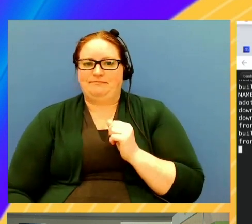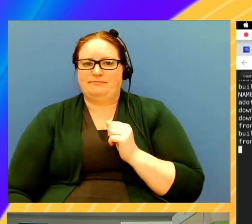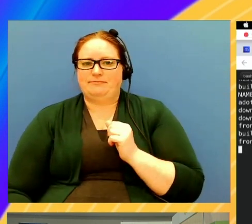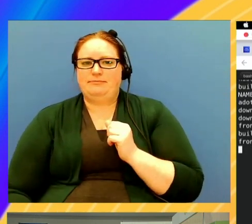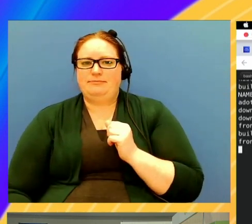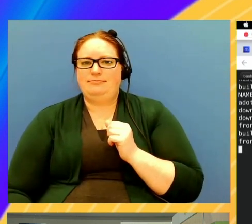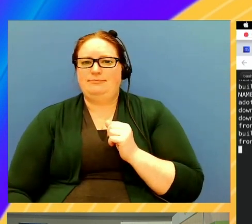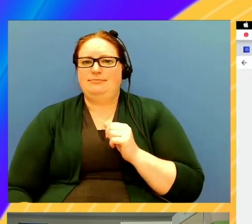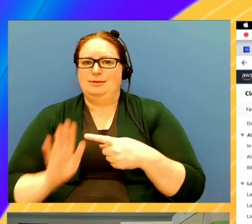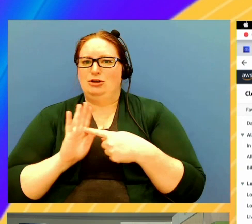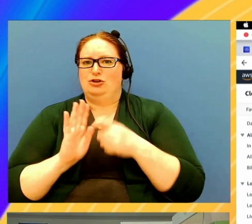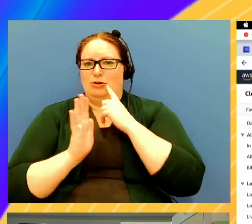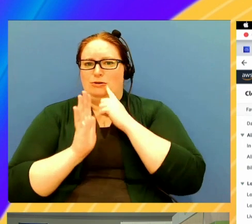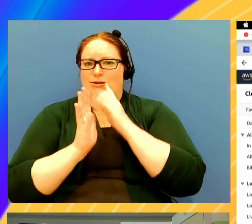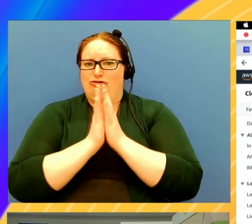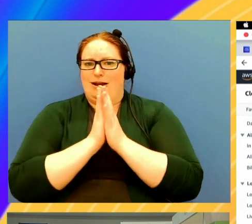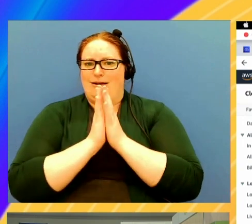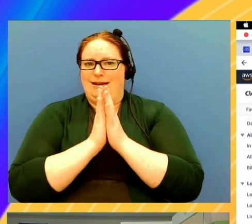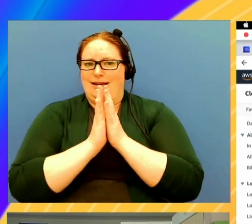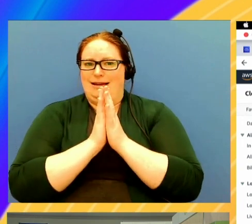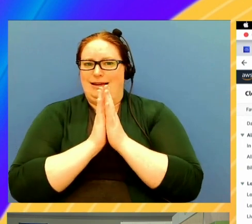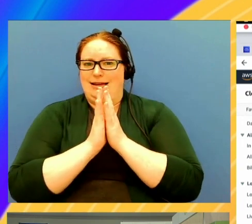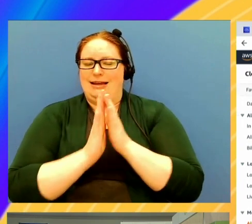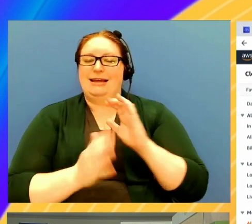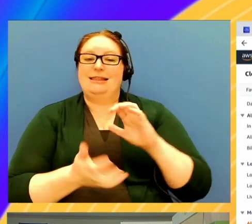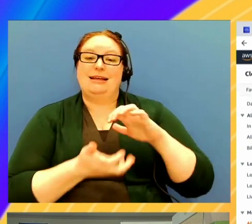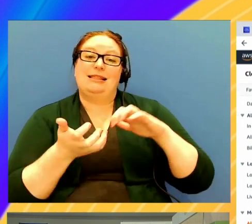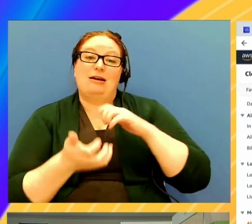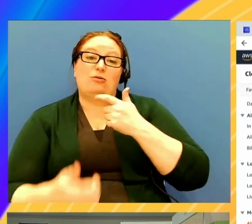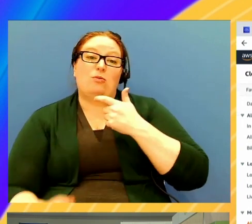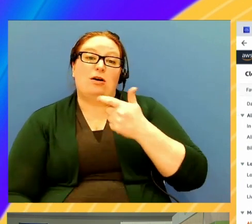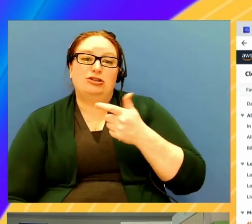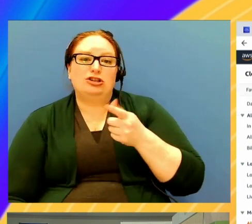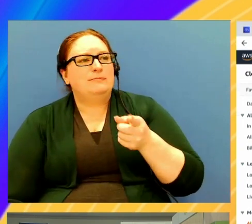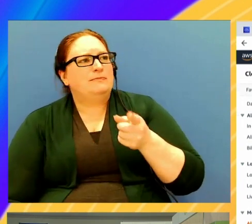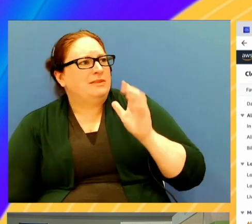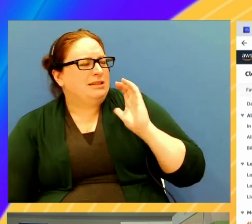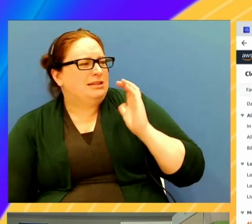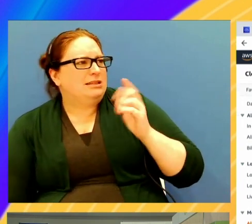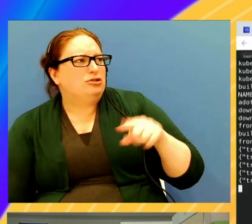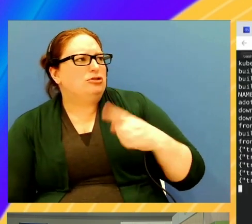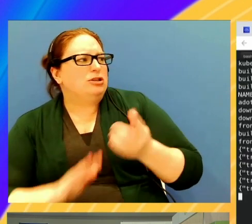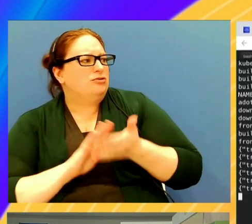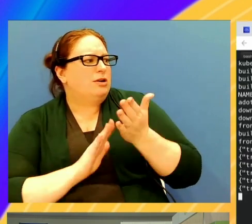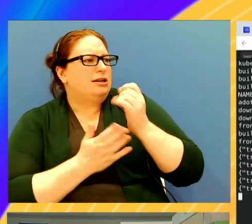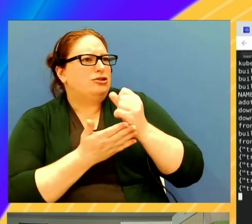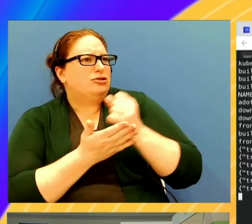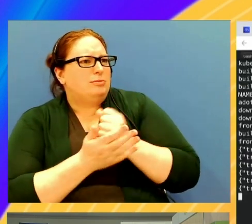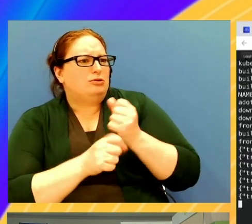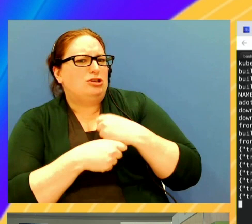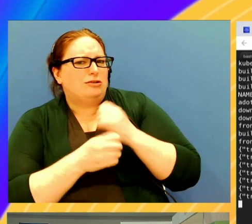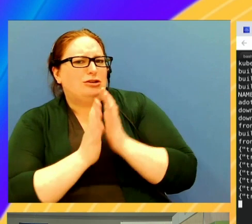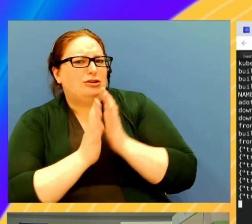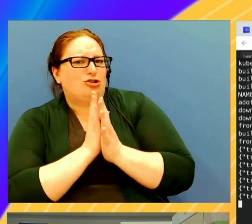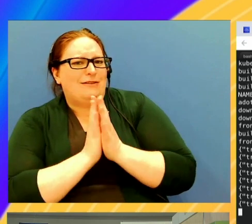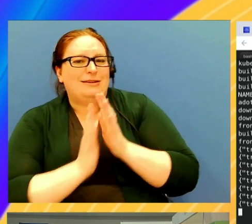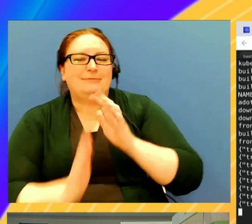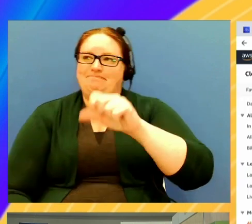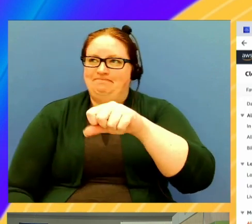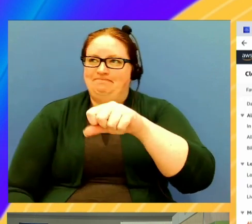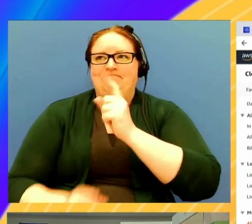traffic and head on to the Cloudwatch console. So it looks like you're just running a script to generate some traffic. Some load. Yep, okay.